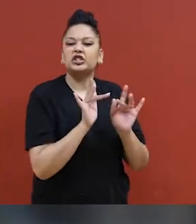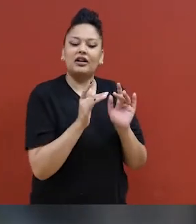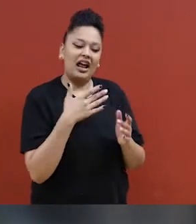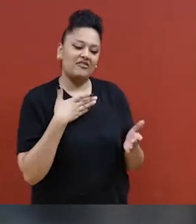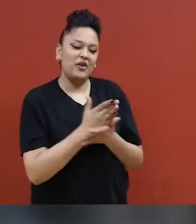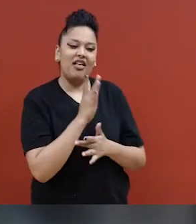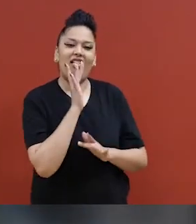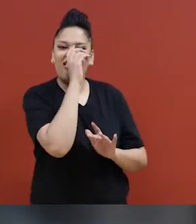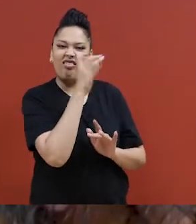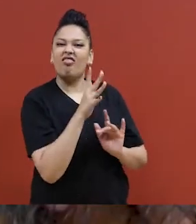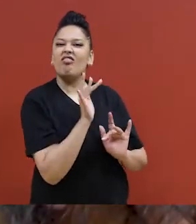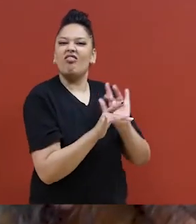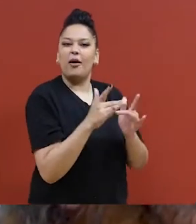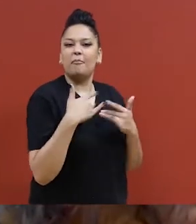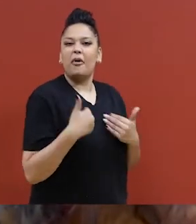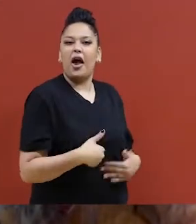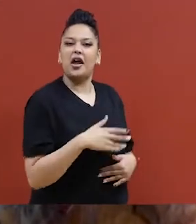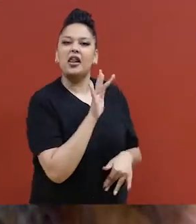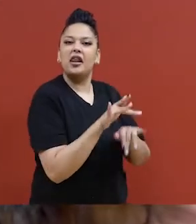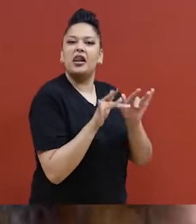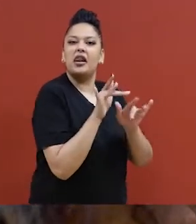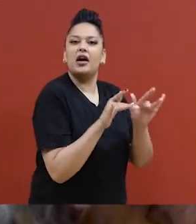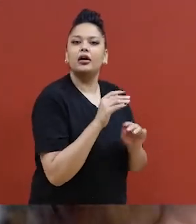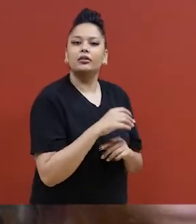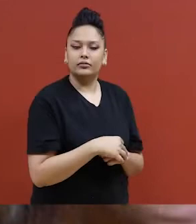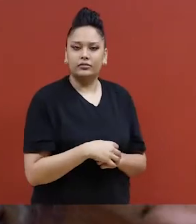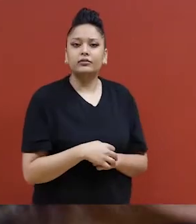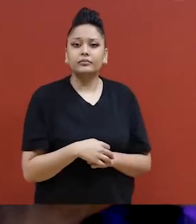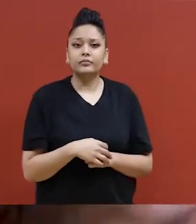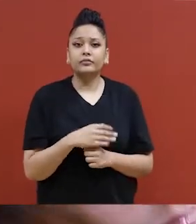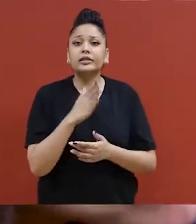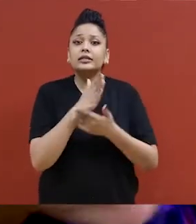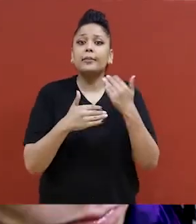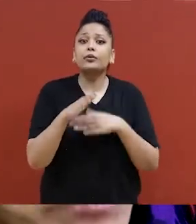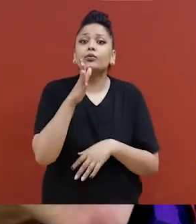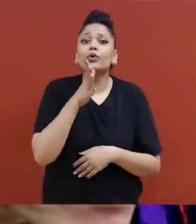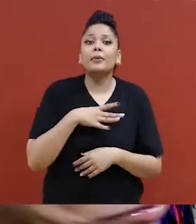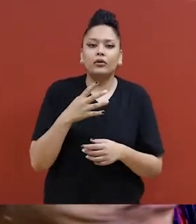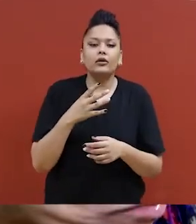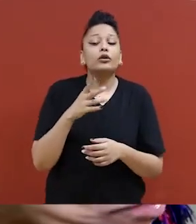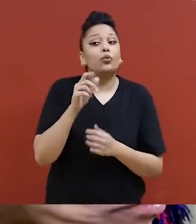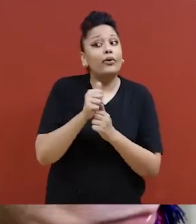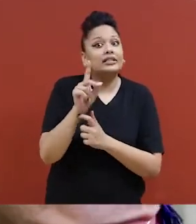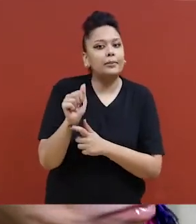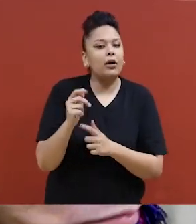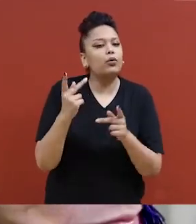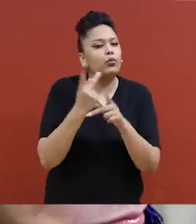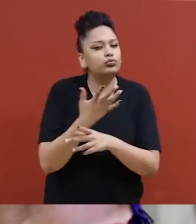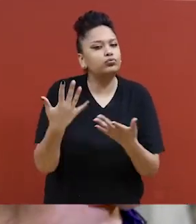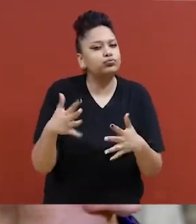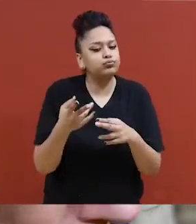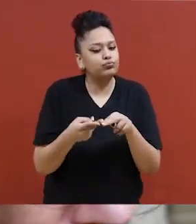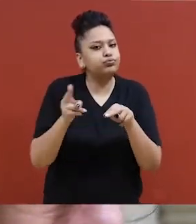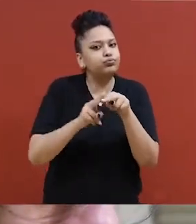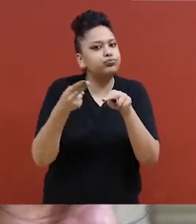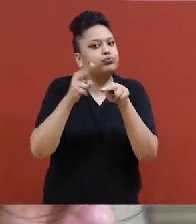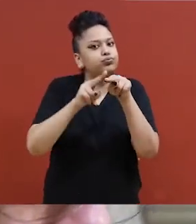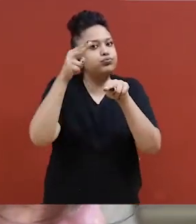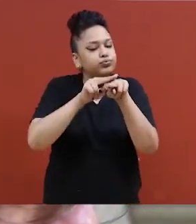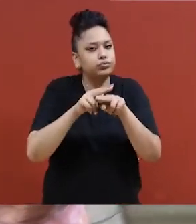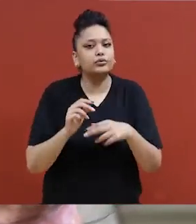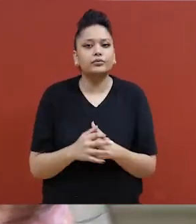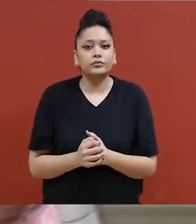to over all women's bodies, and then certainly for some women with disability. And